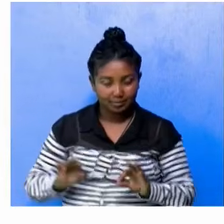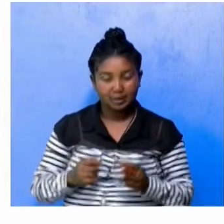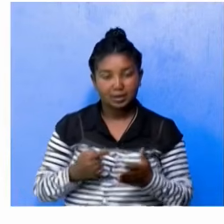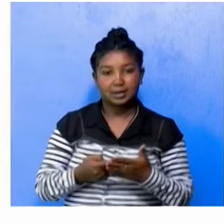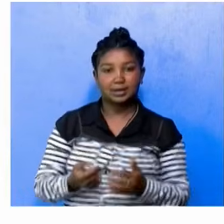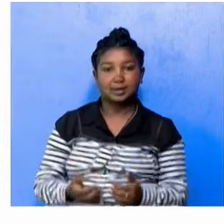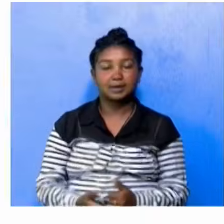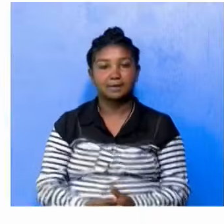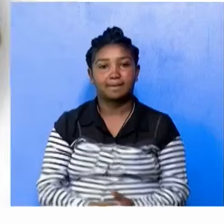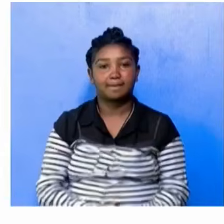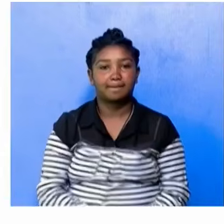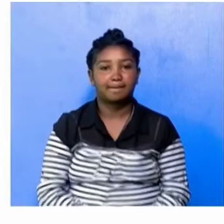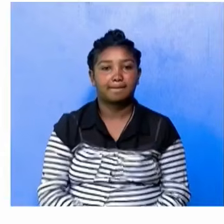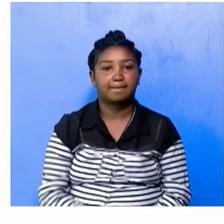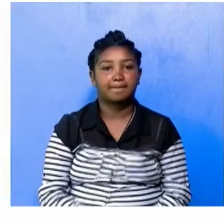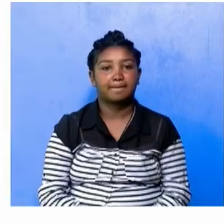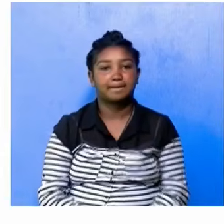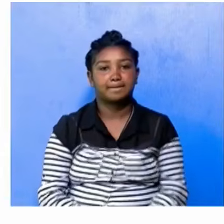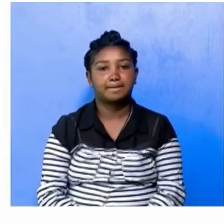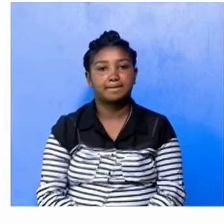Here,